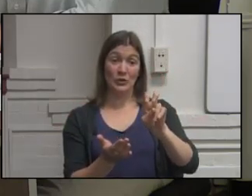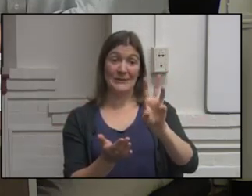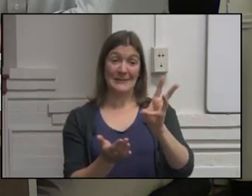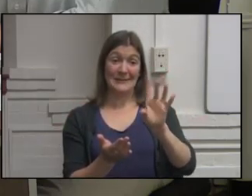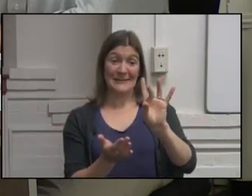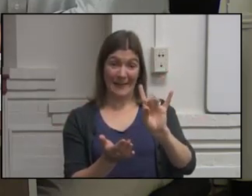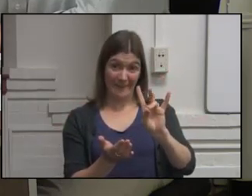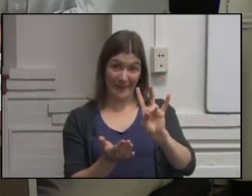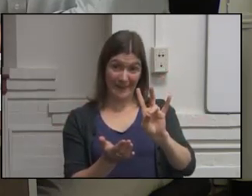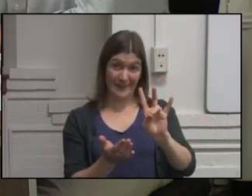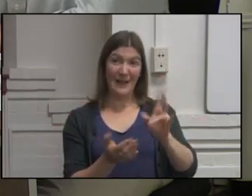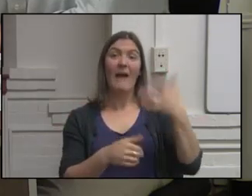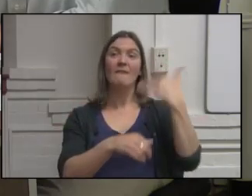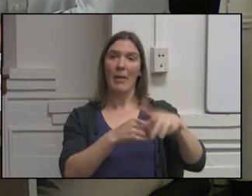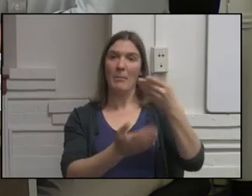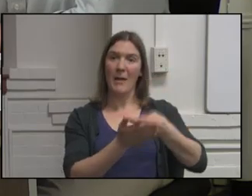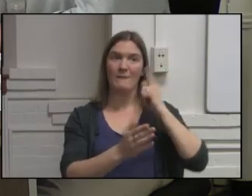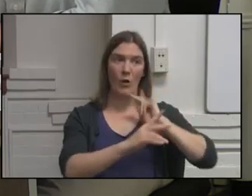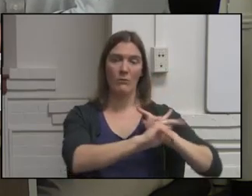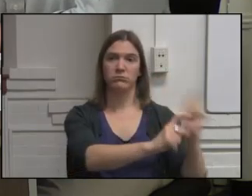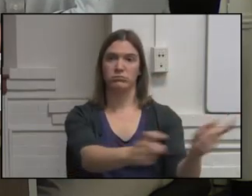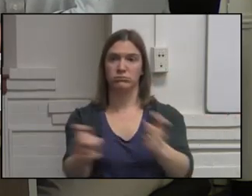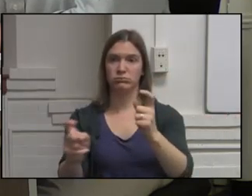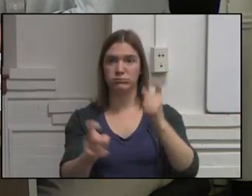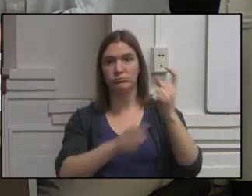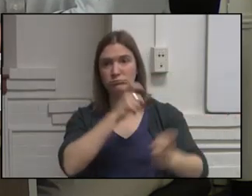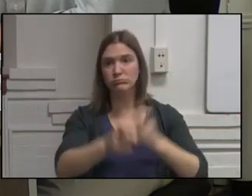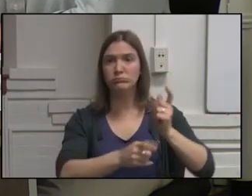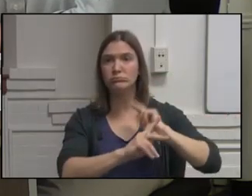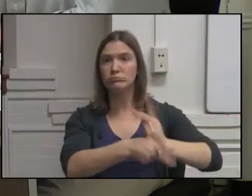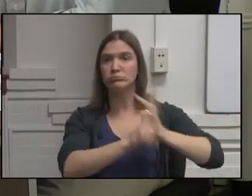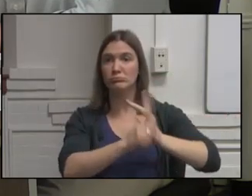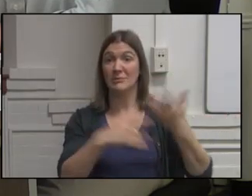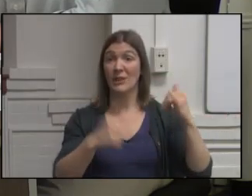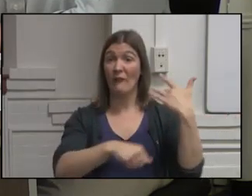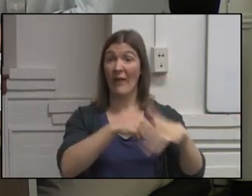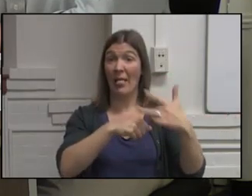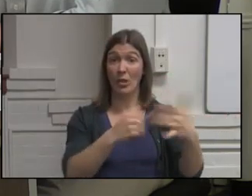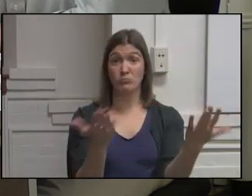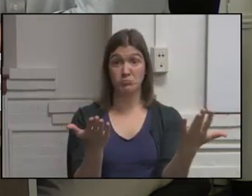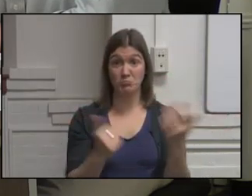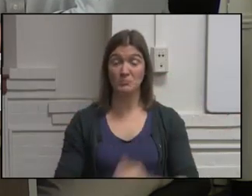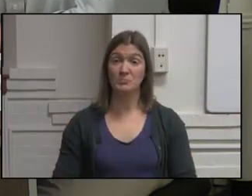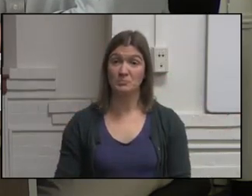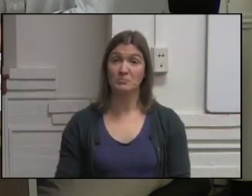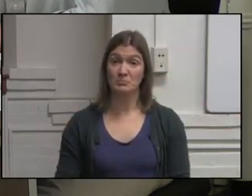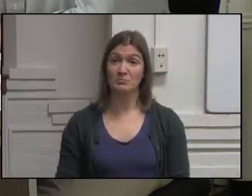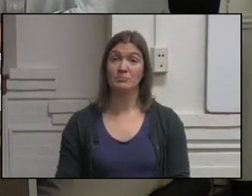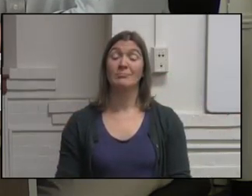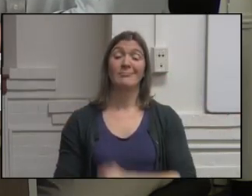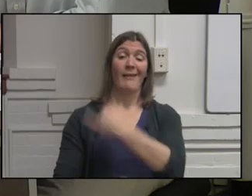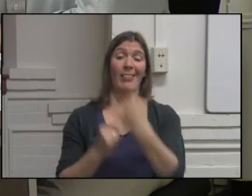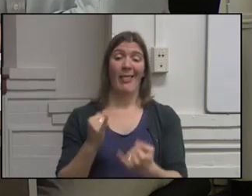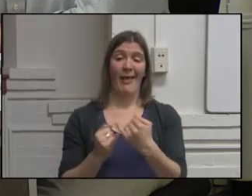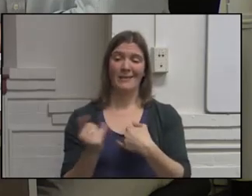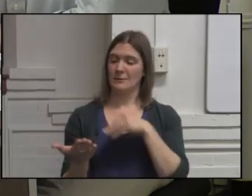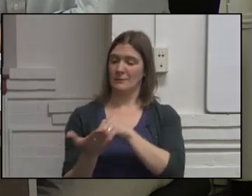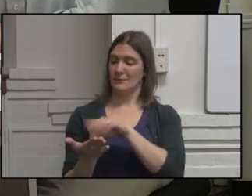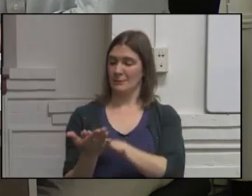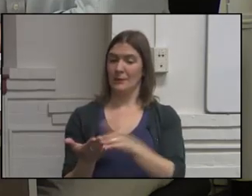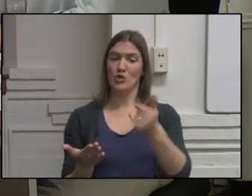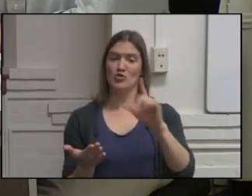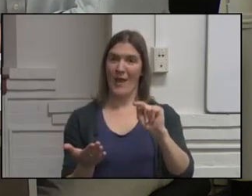$649,267 in available funds for additional grants and loans as of the end of March. And then finally, there's a report